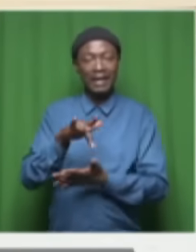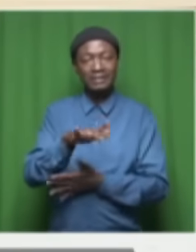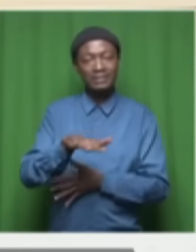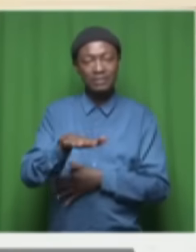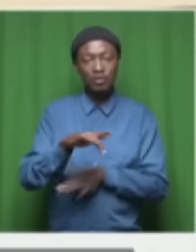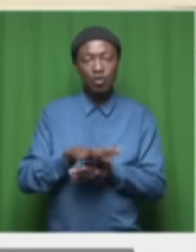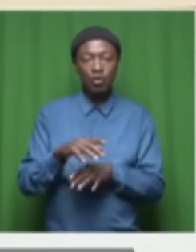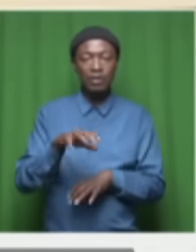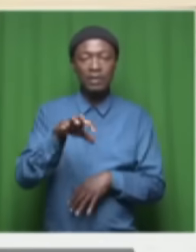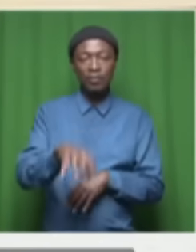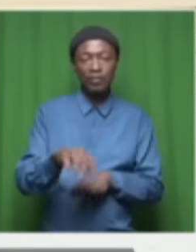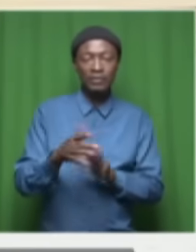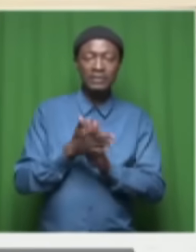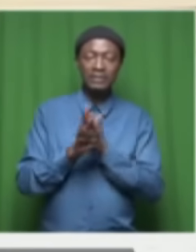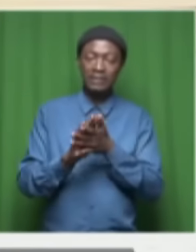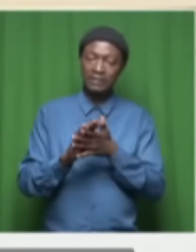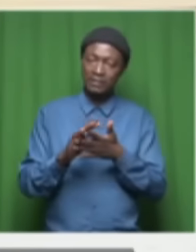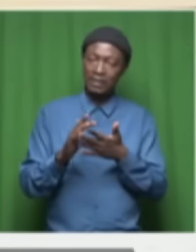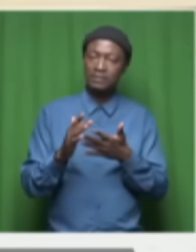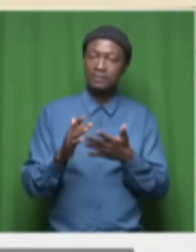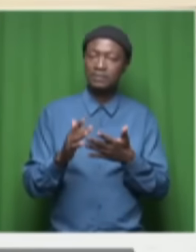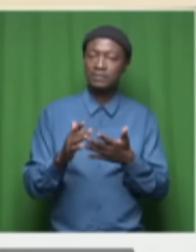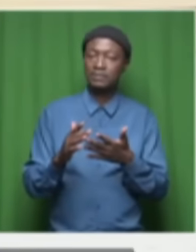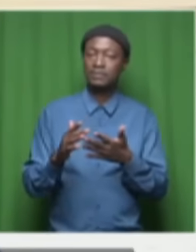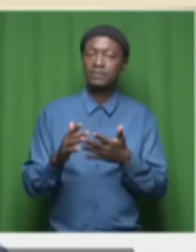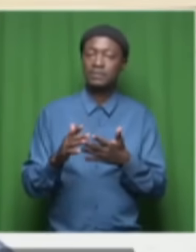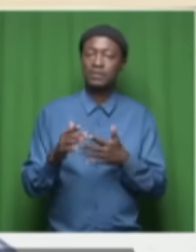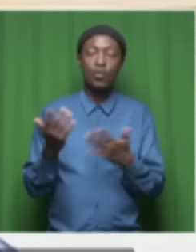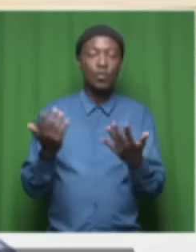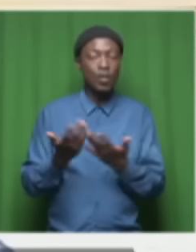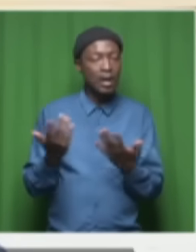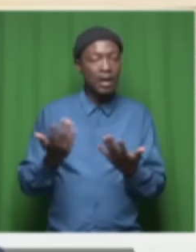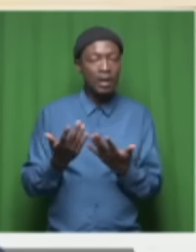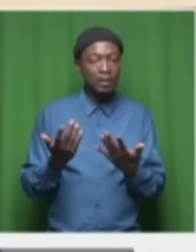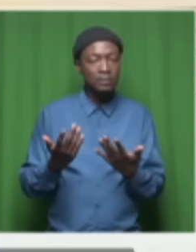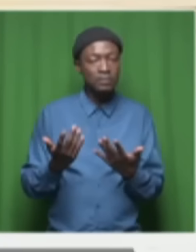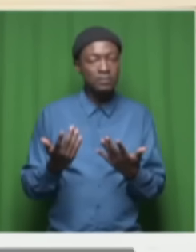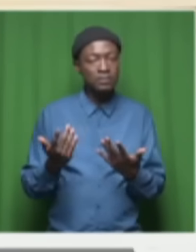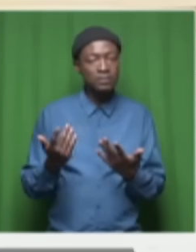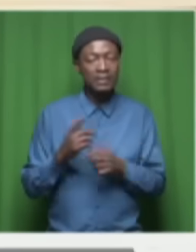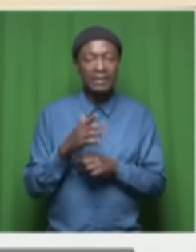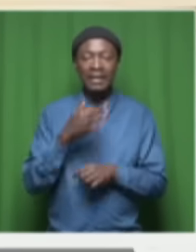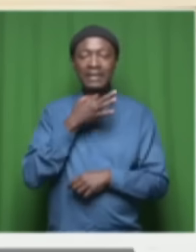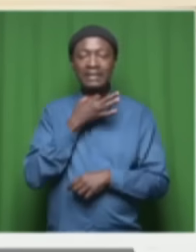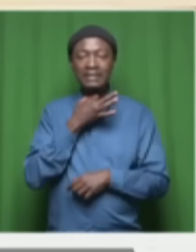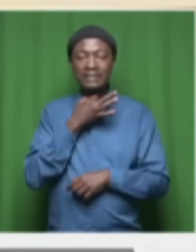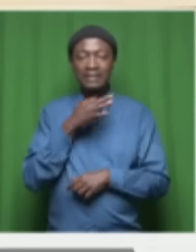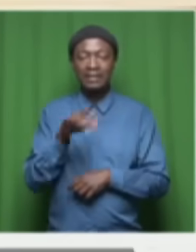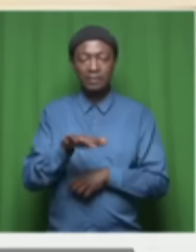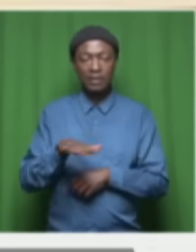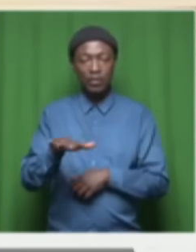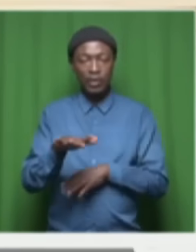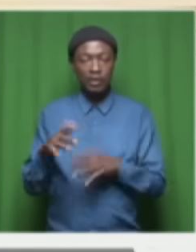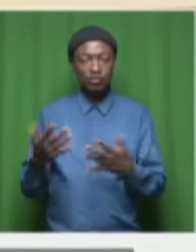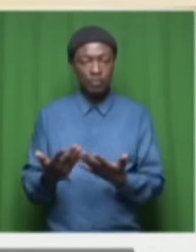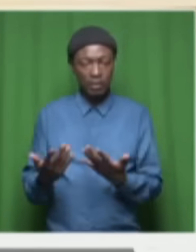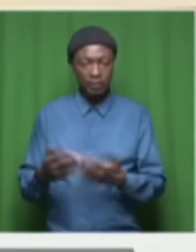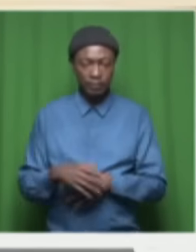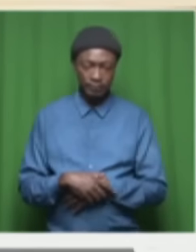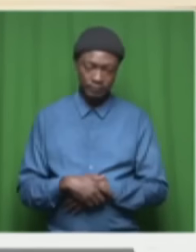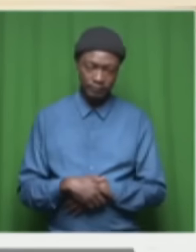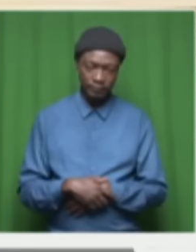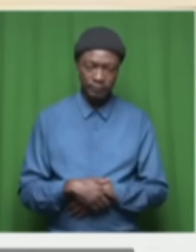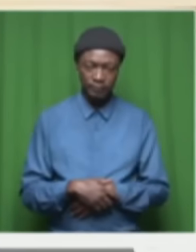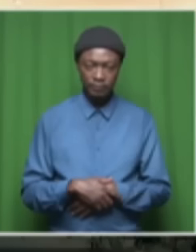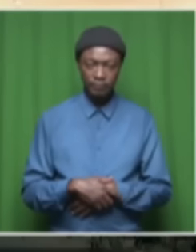the provincial disaster management center in terms of where are the risk areas or the hotspots. Yeah,